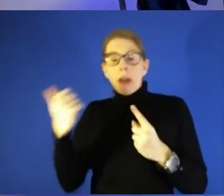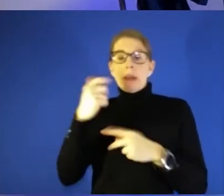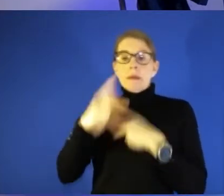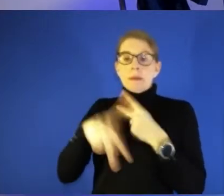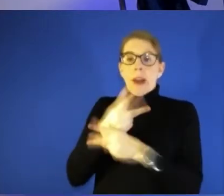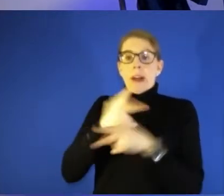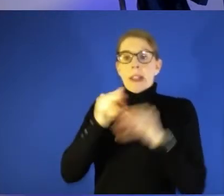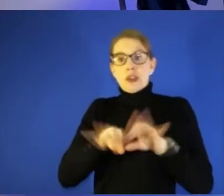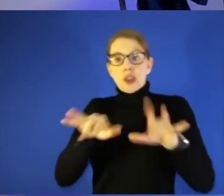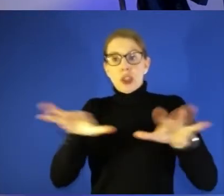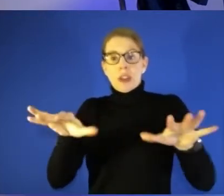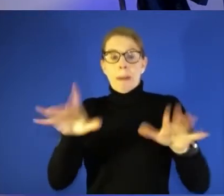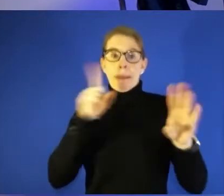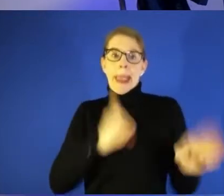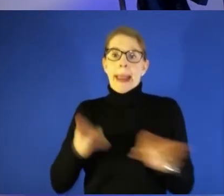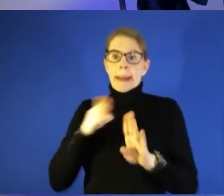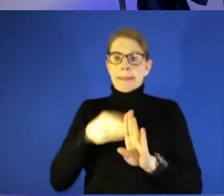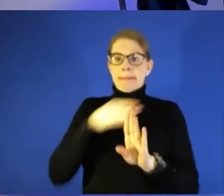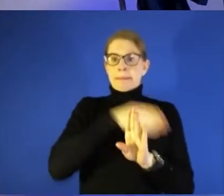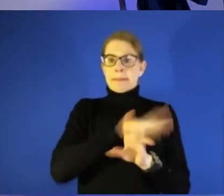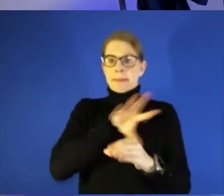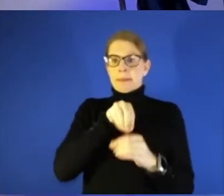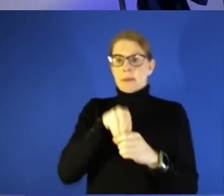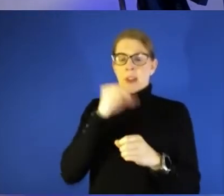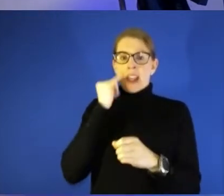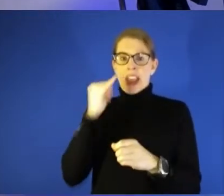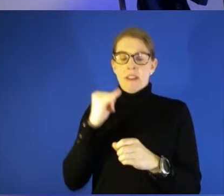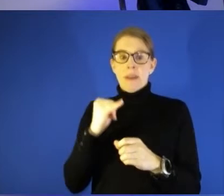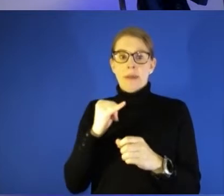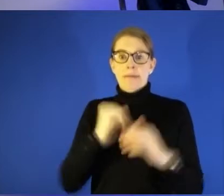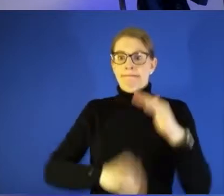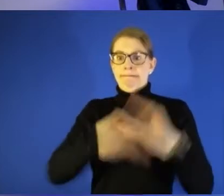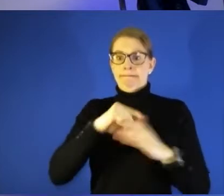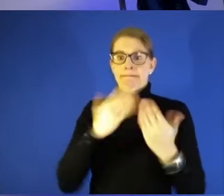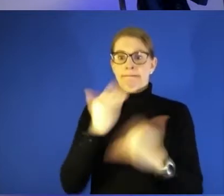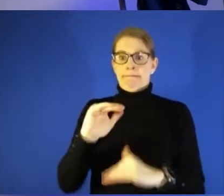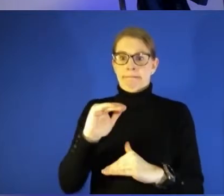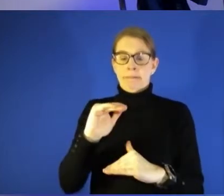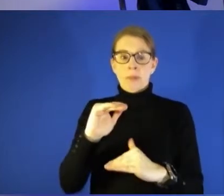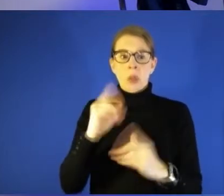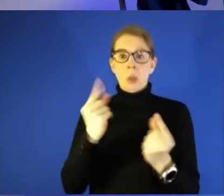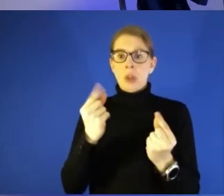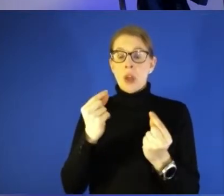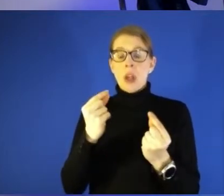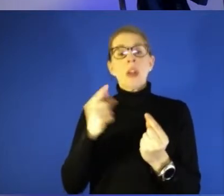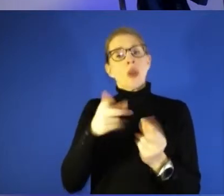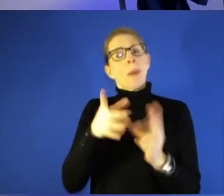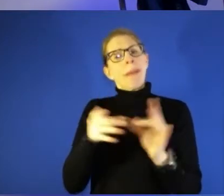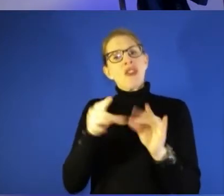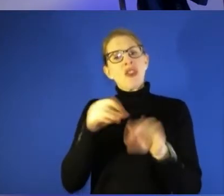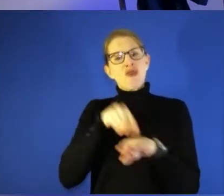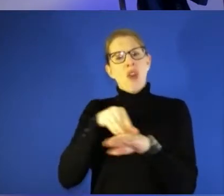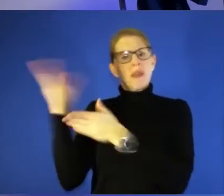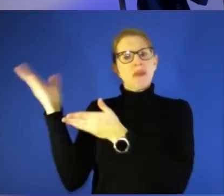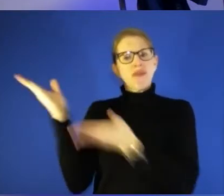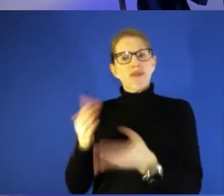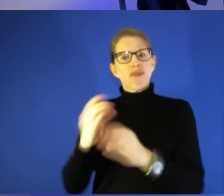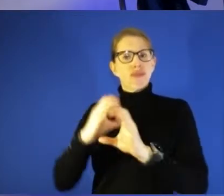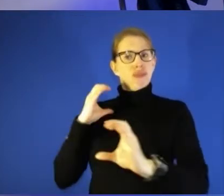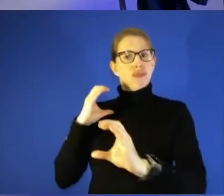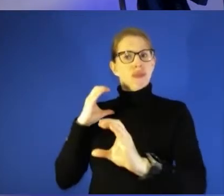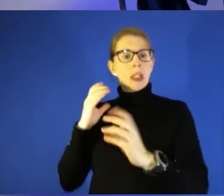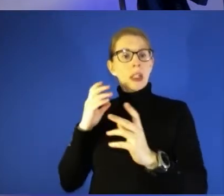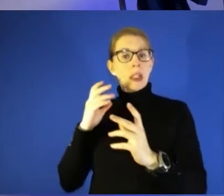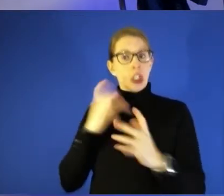it if we were to be at capacity in a place like the morgue? You mentioned the trucks being brought in, but is that a real